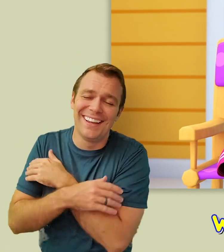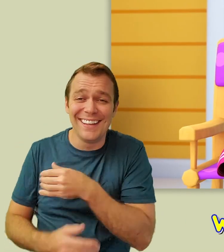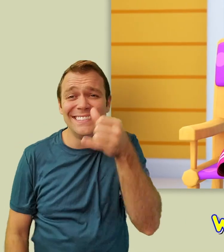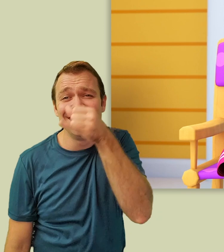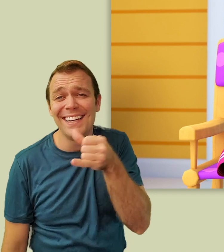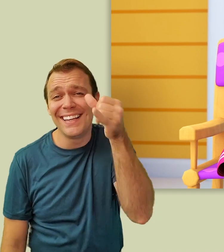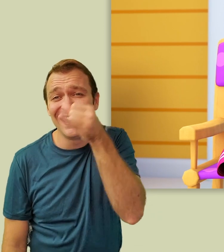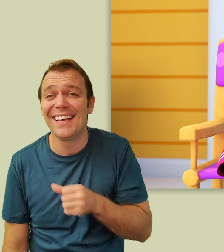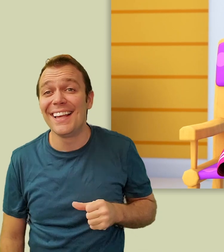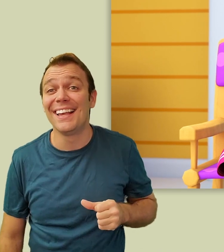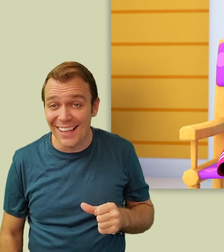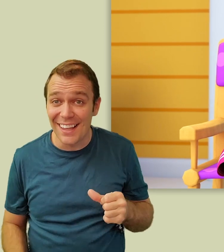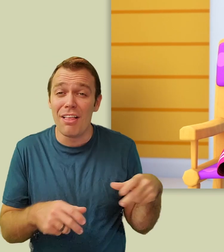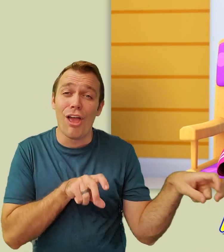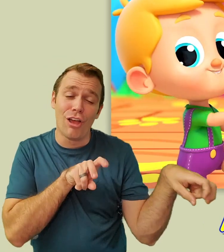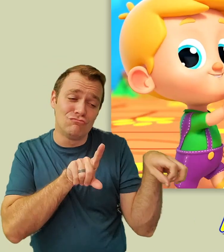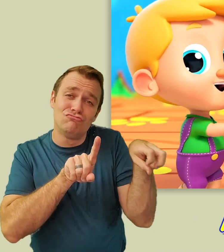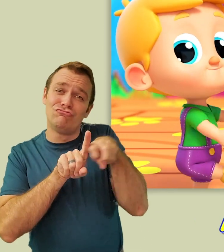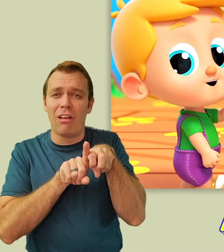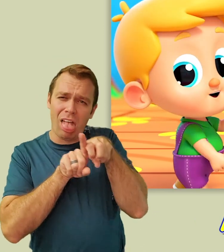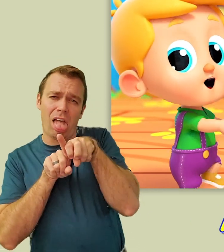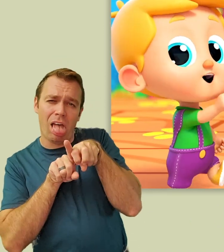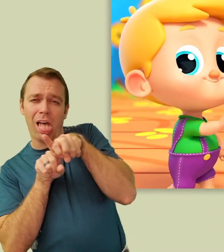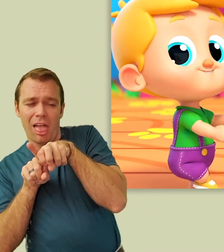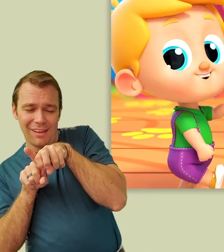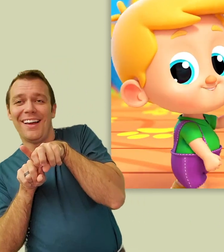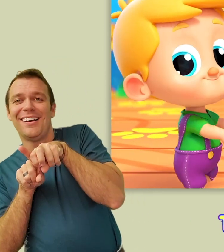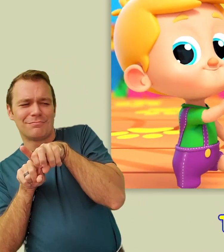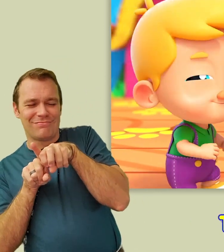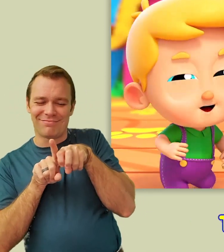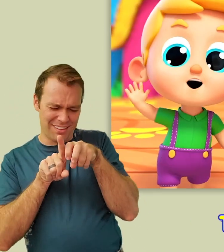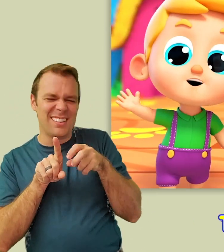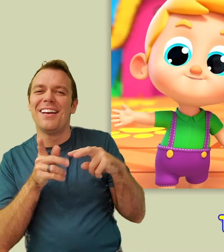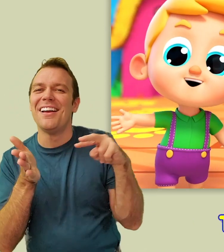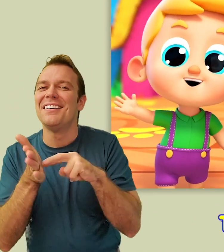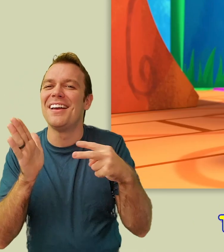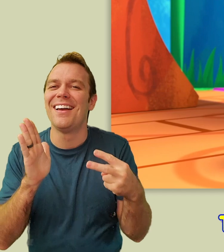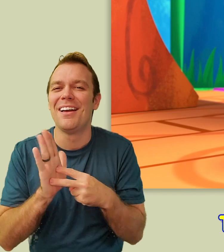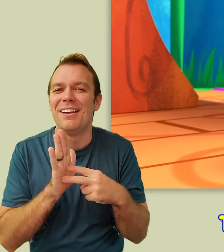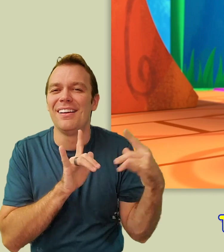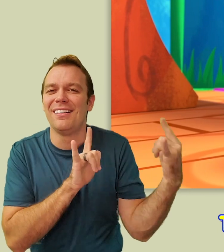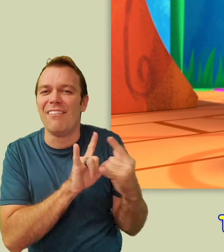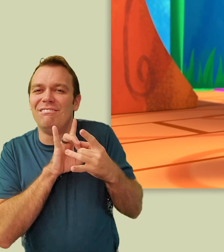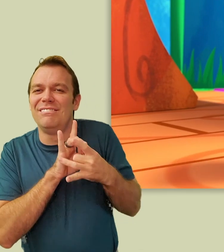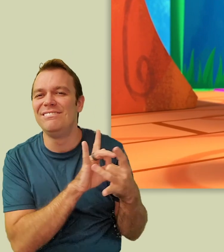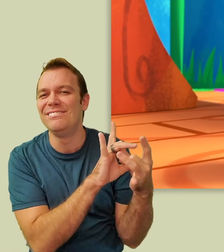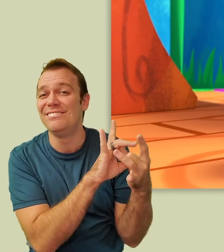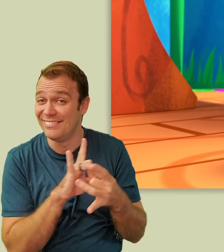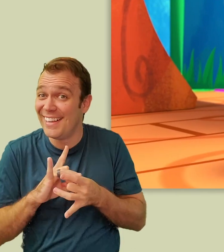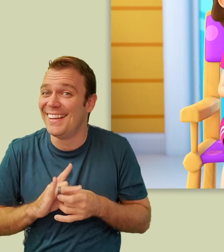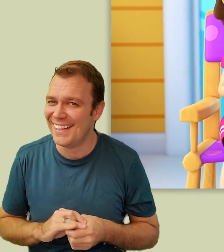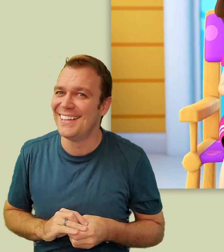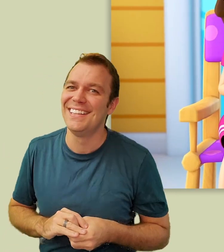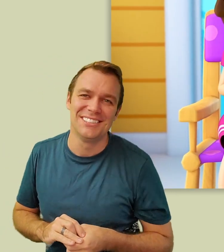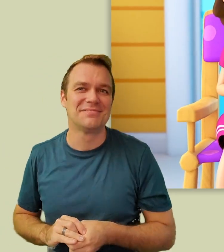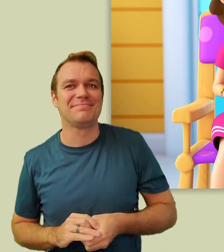hug. They'll cuddle up and knock you down, but that's how they show their love.